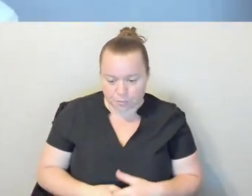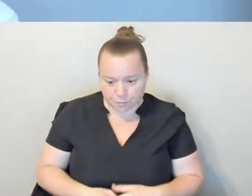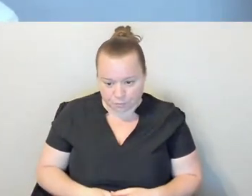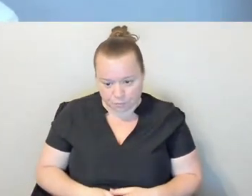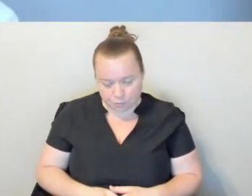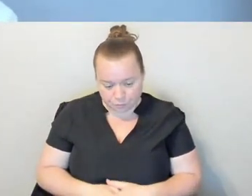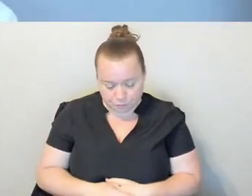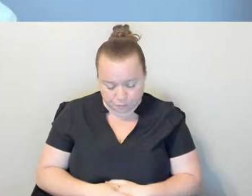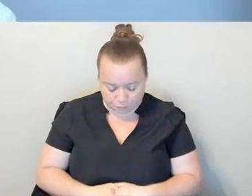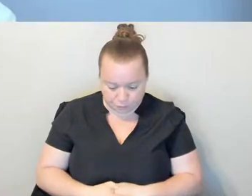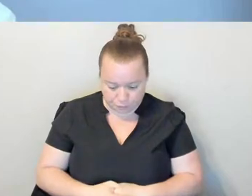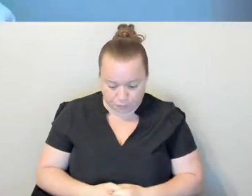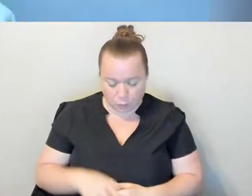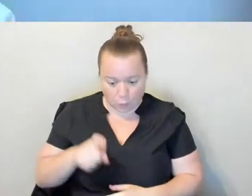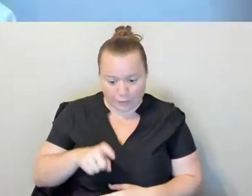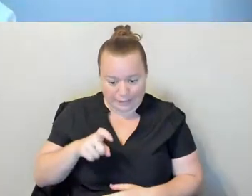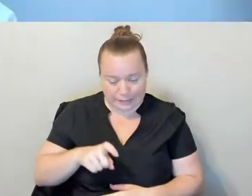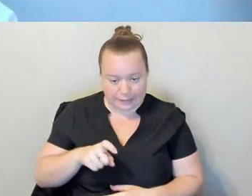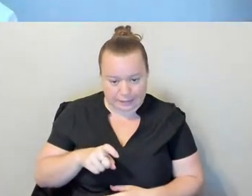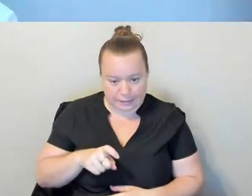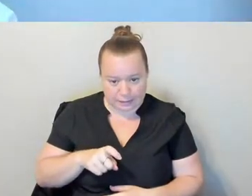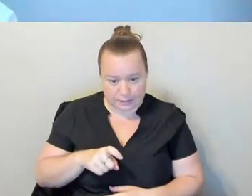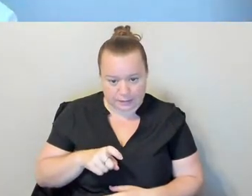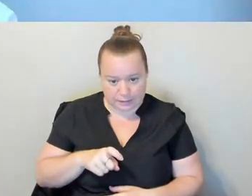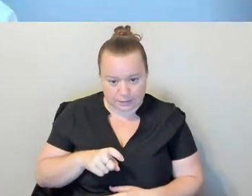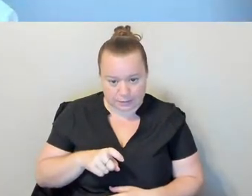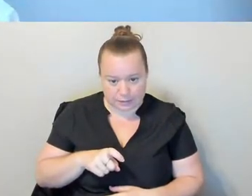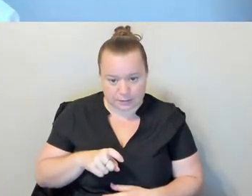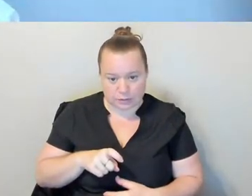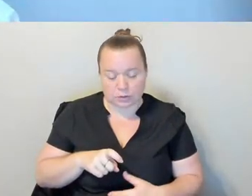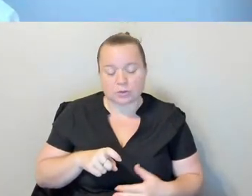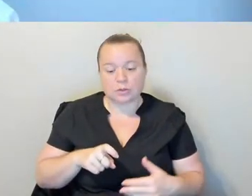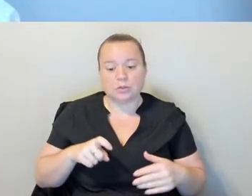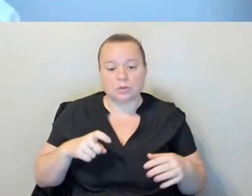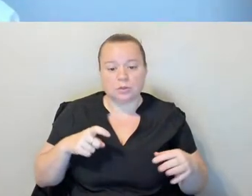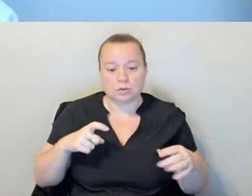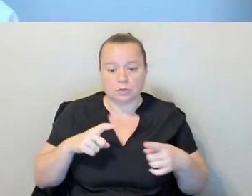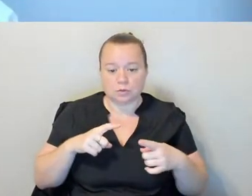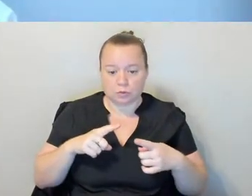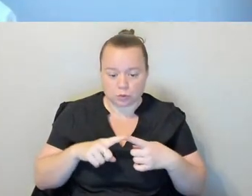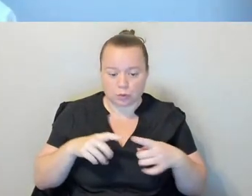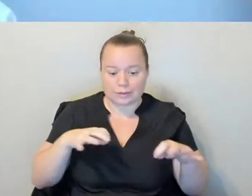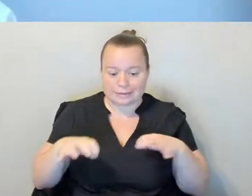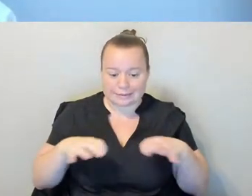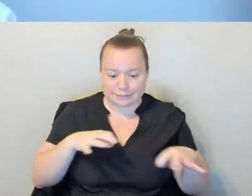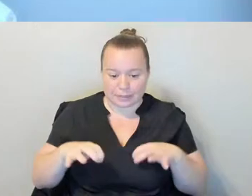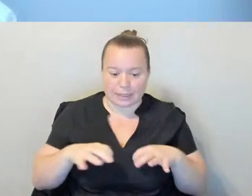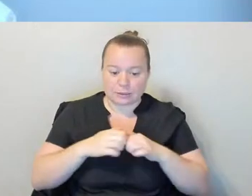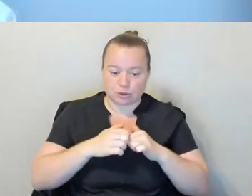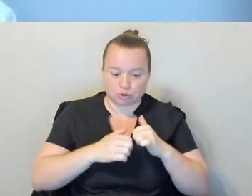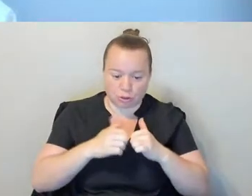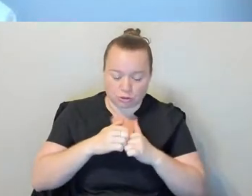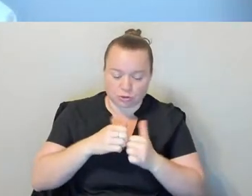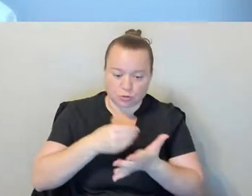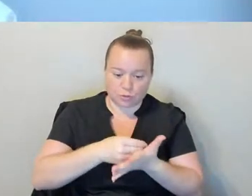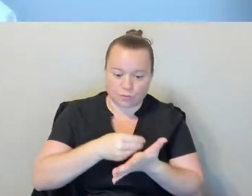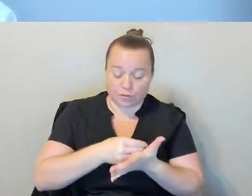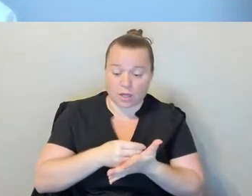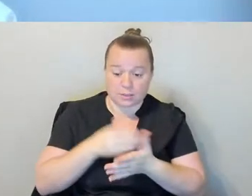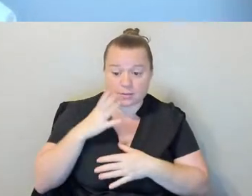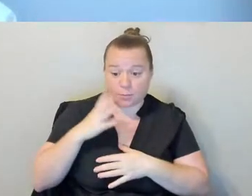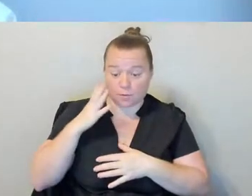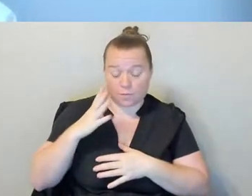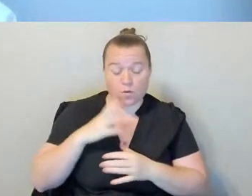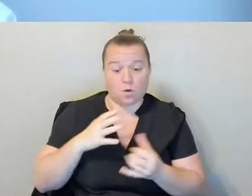we needed to do the ex ante explanations for the structural and cohesion funds in the past, but right now this